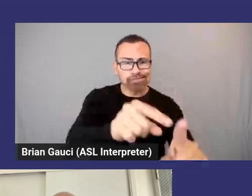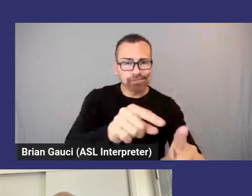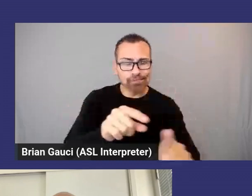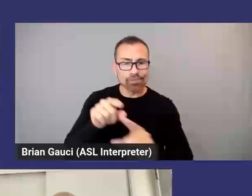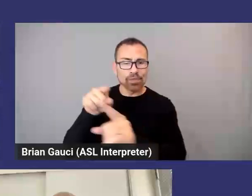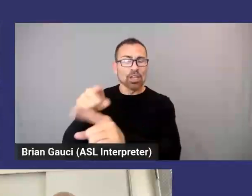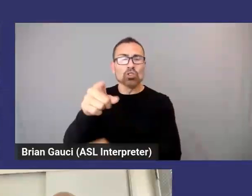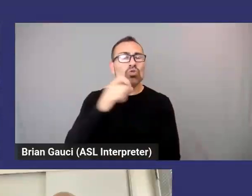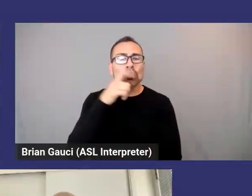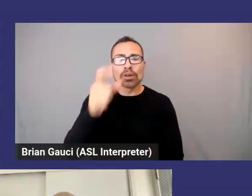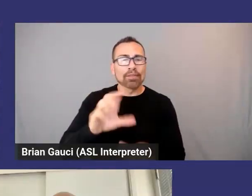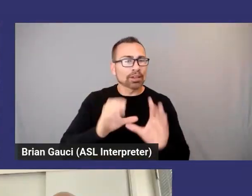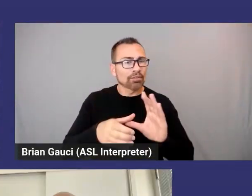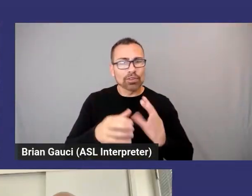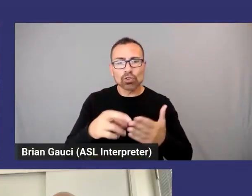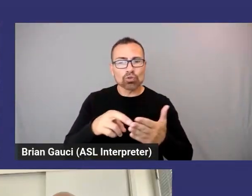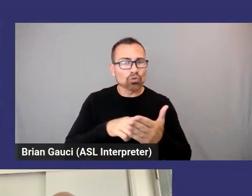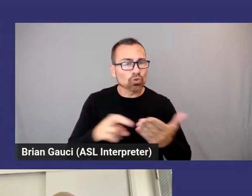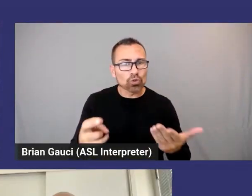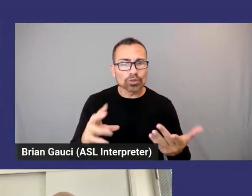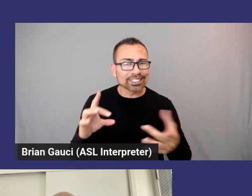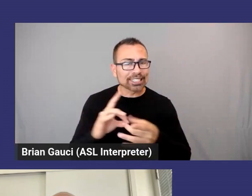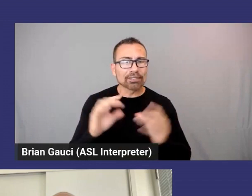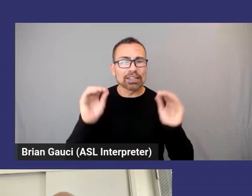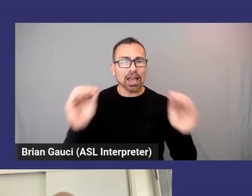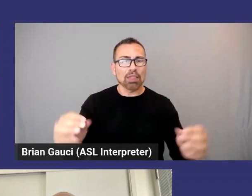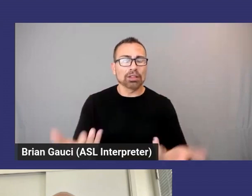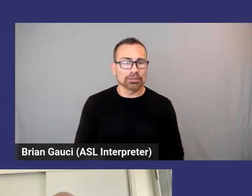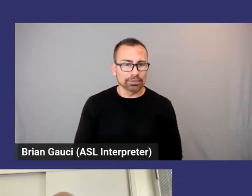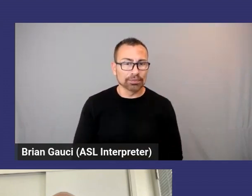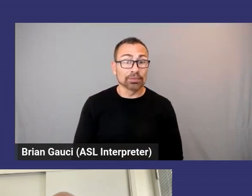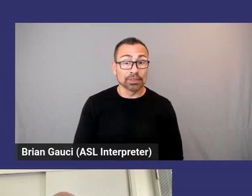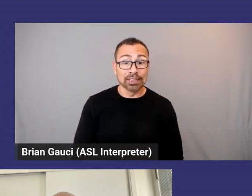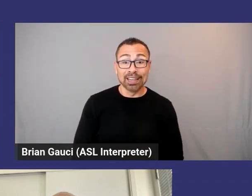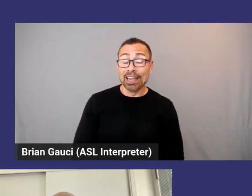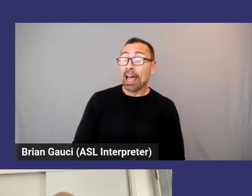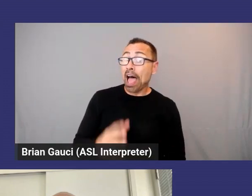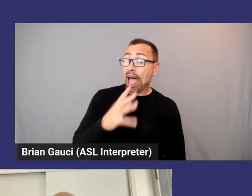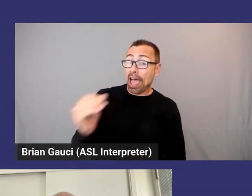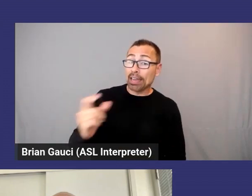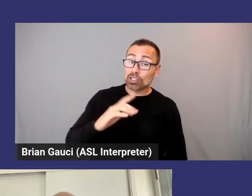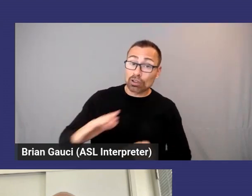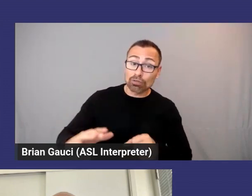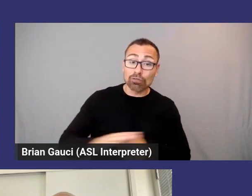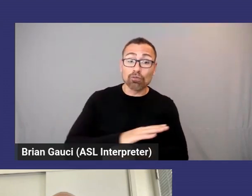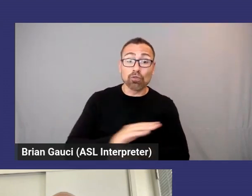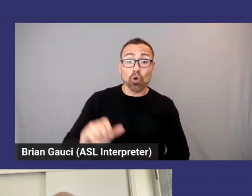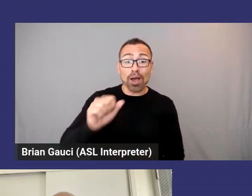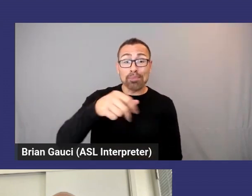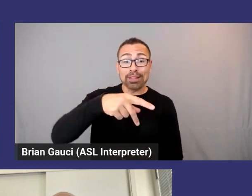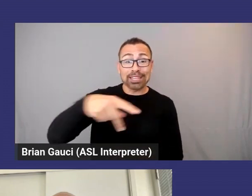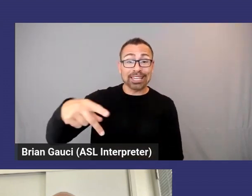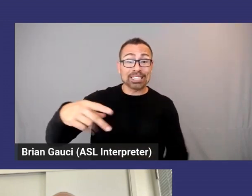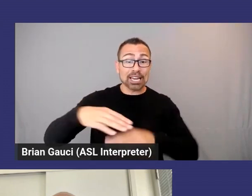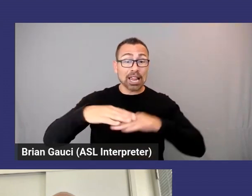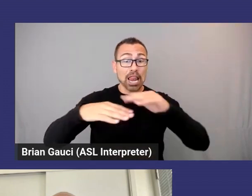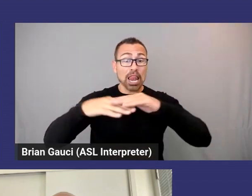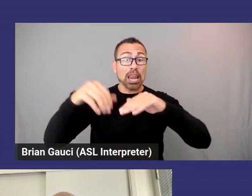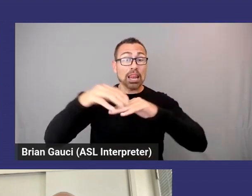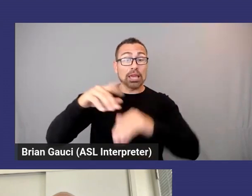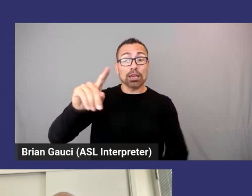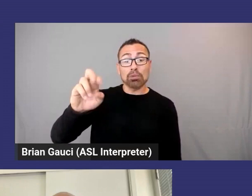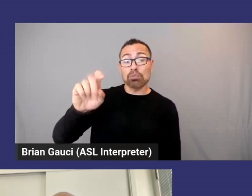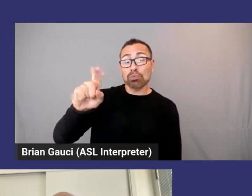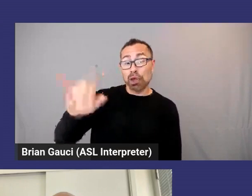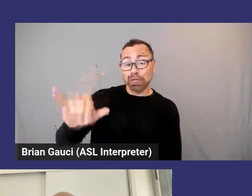that kind of stuff. It also is a full-blown application layer proxy. So if you're familiar with something like an application load balancer,